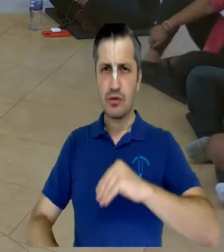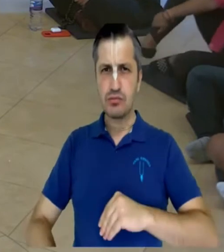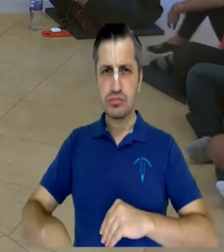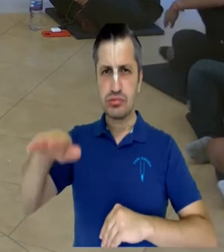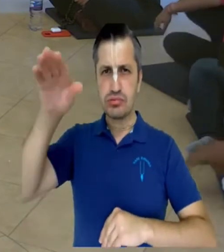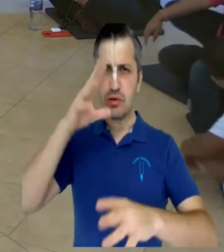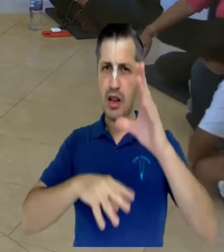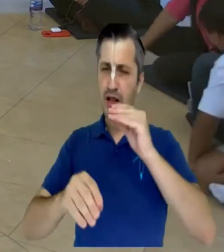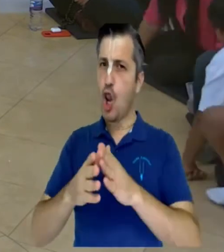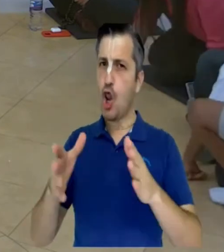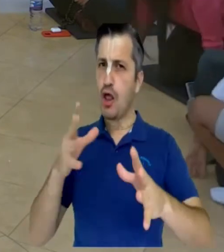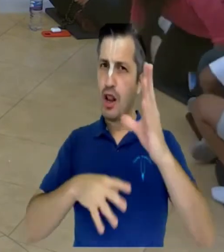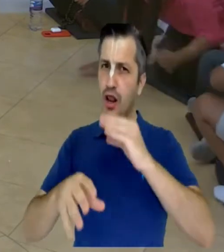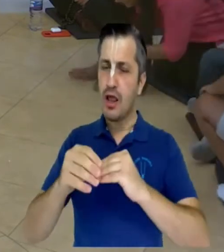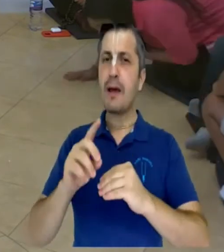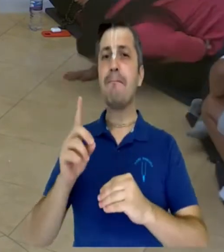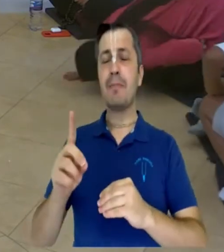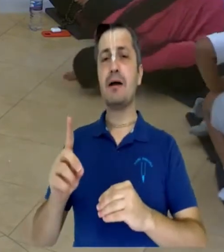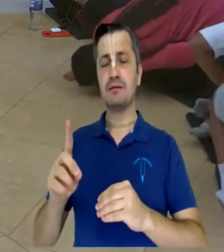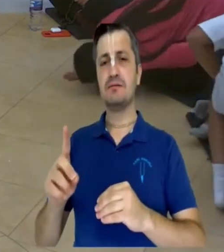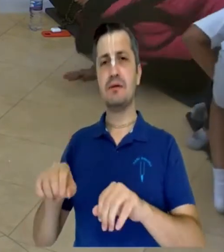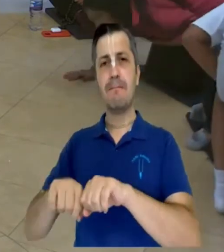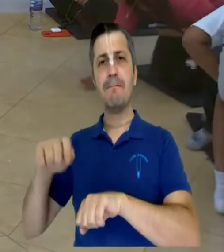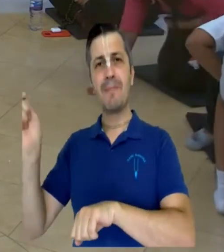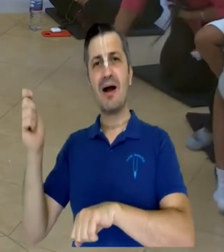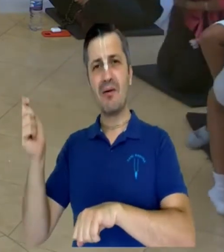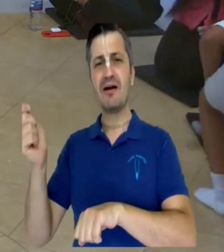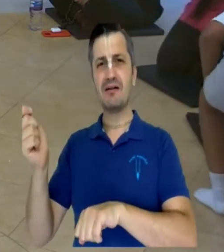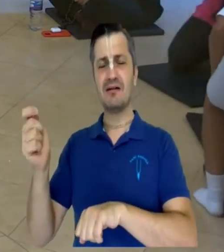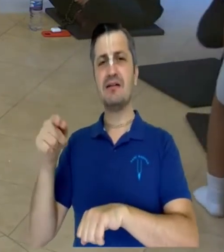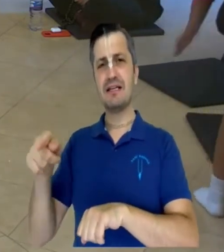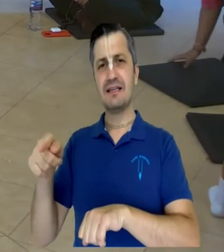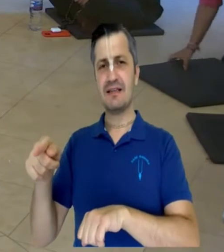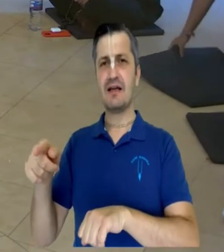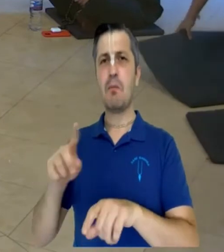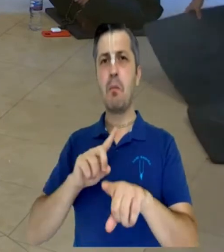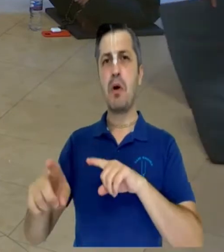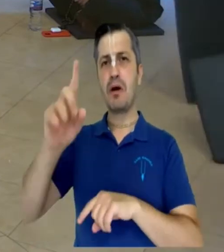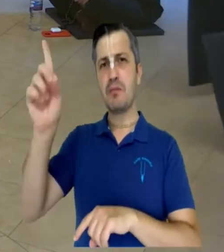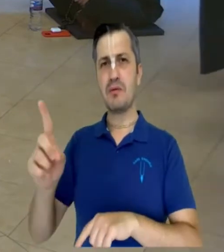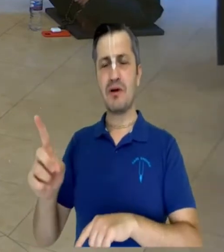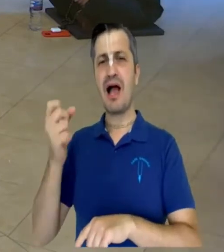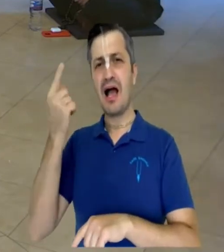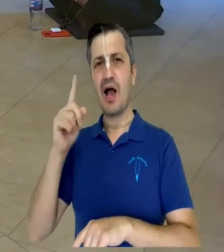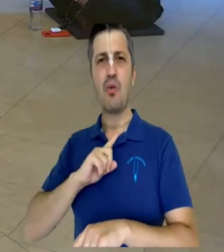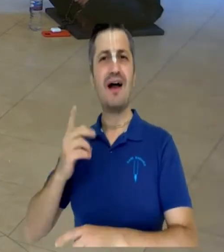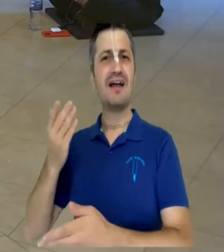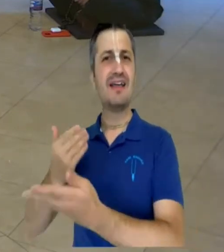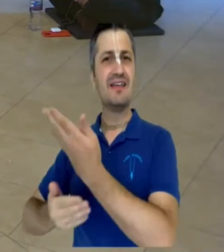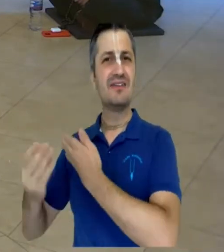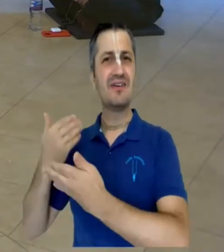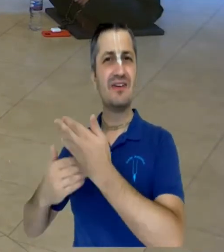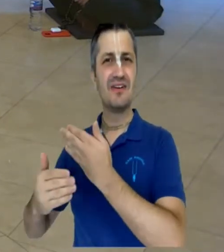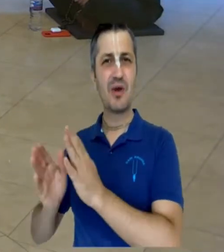So through the Smriti literature, we can also understand the essence of the Vedic message, or